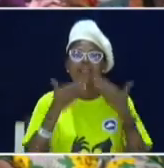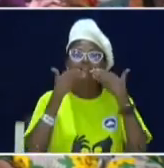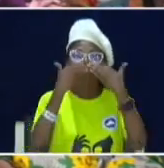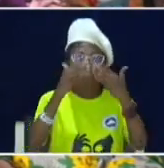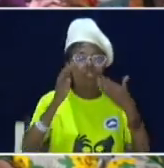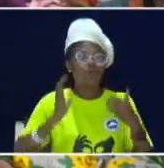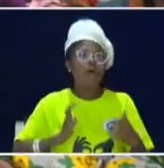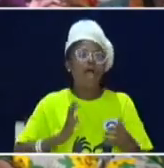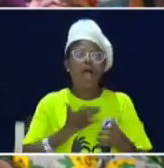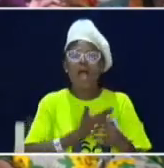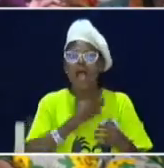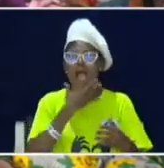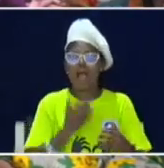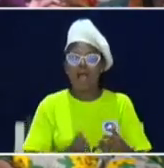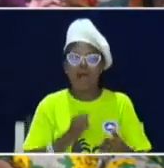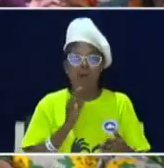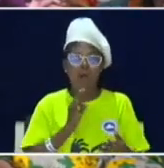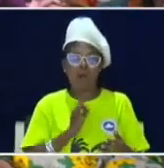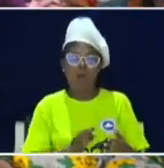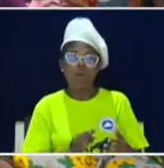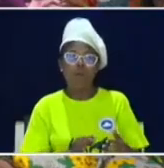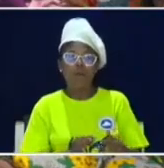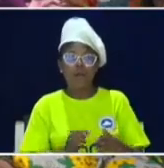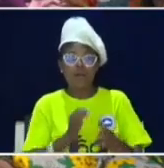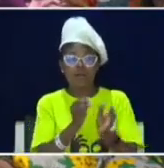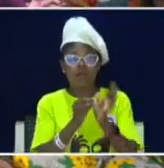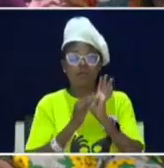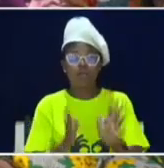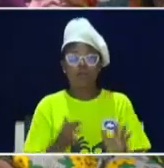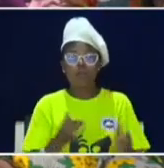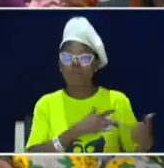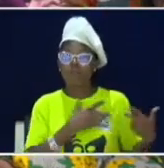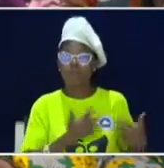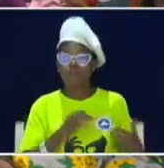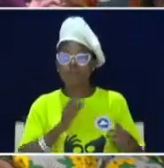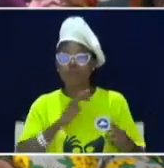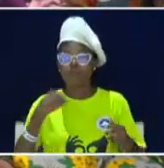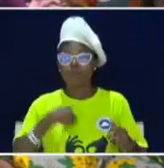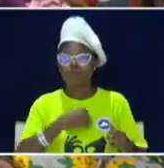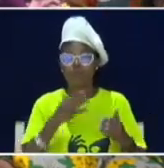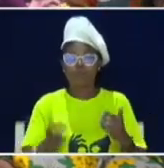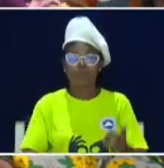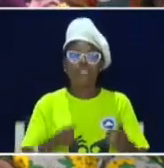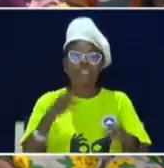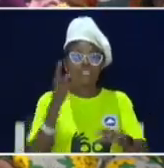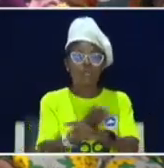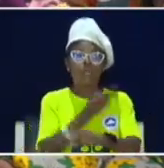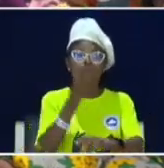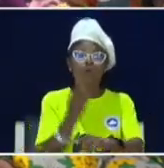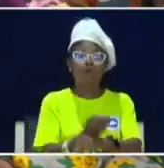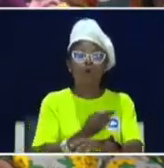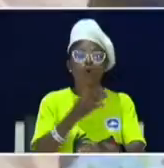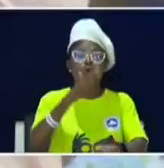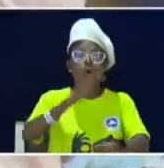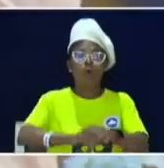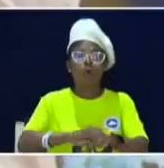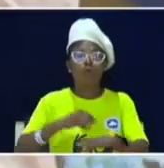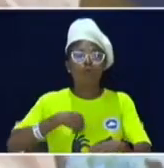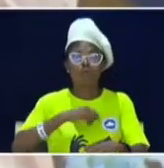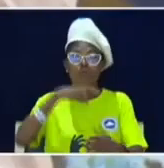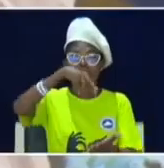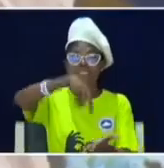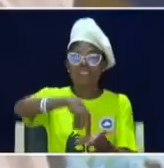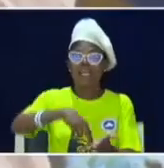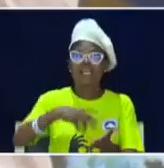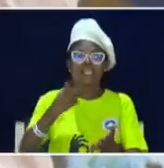our souls. Thank you, the foundation where we build upon. Thank you, the rock upon which we stand. The fountain